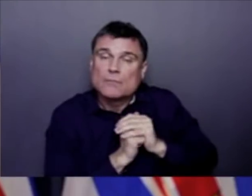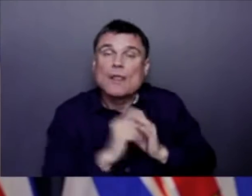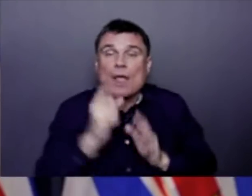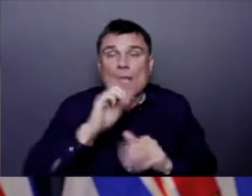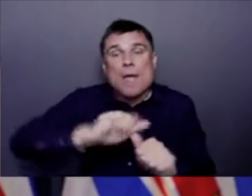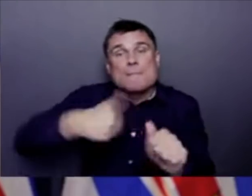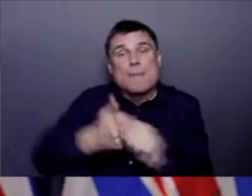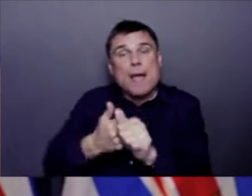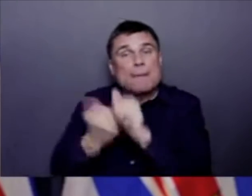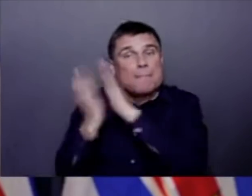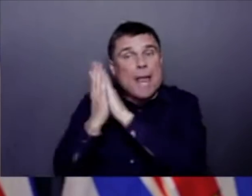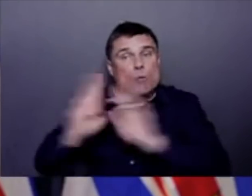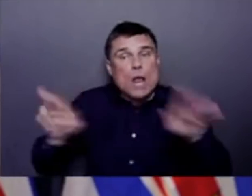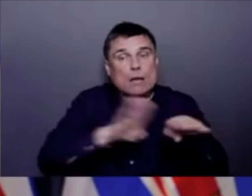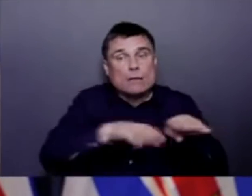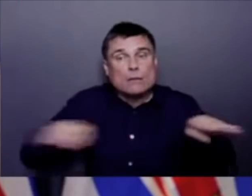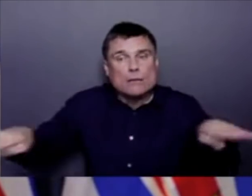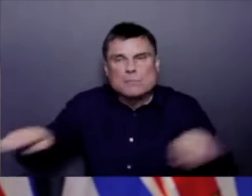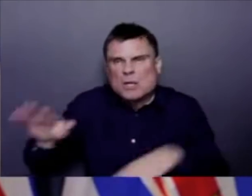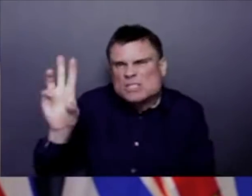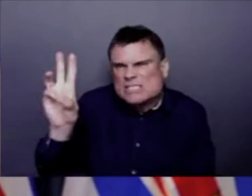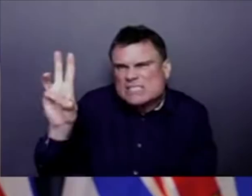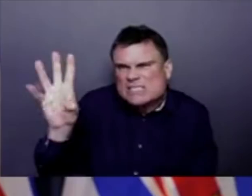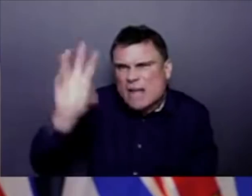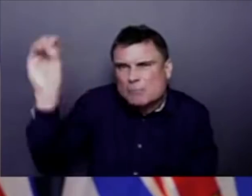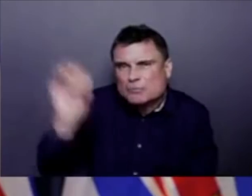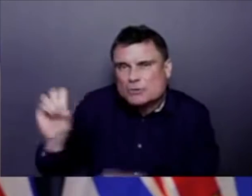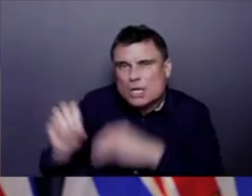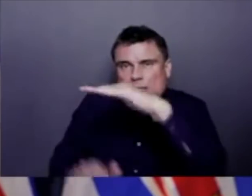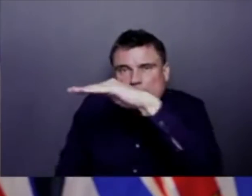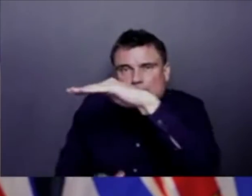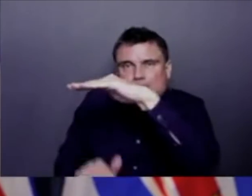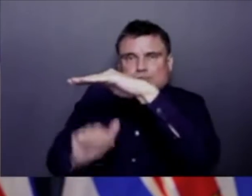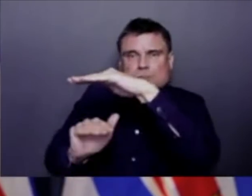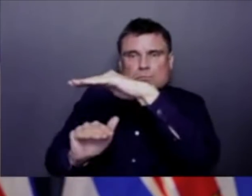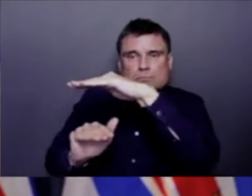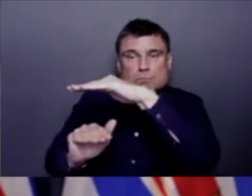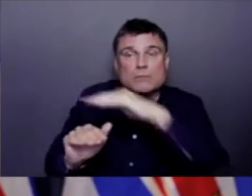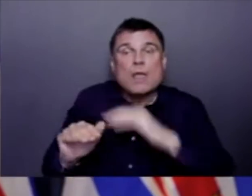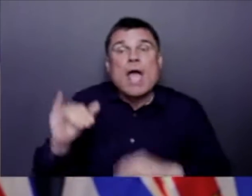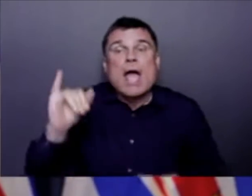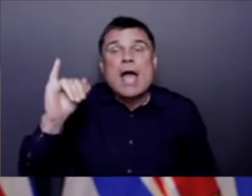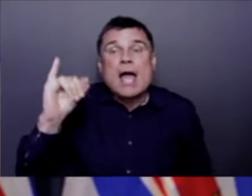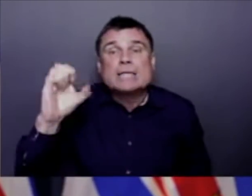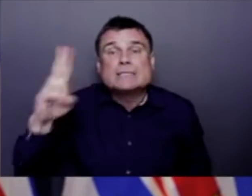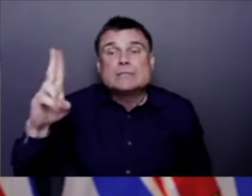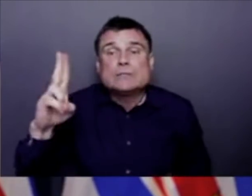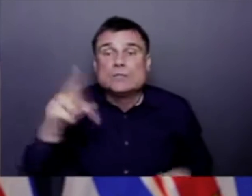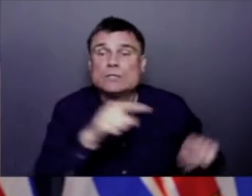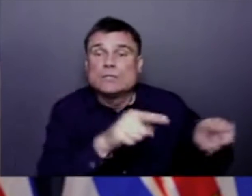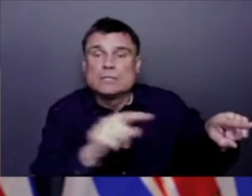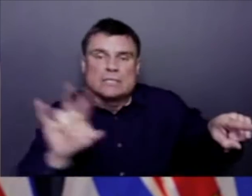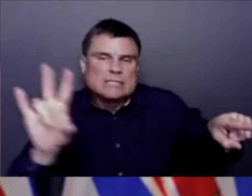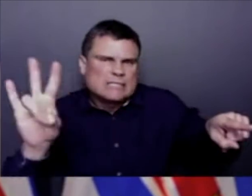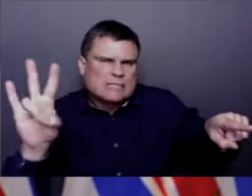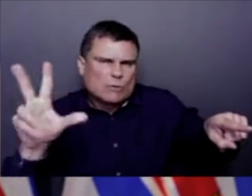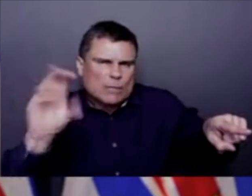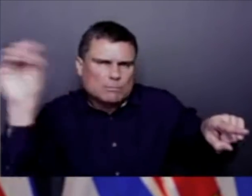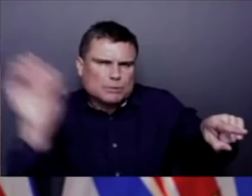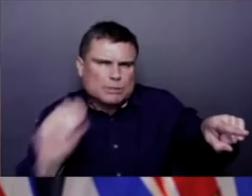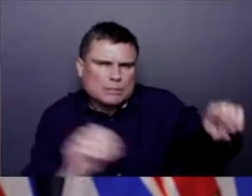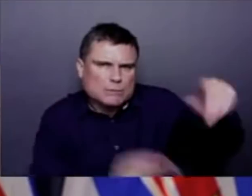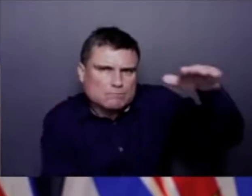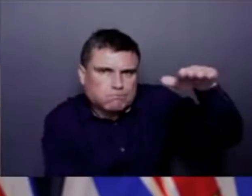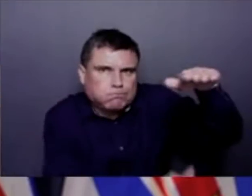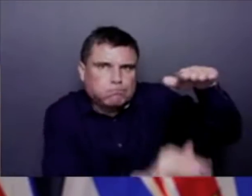critical care, our current occupancy of regular critical care beds is 73.8%, and overall occupancy,